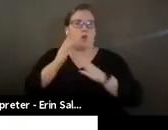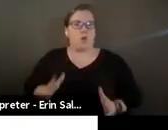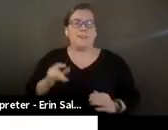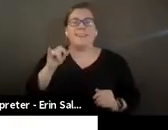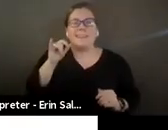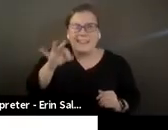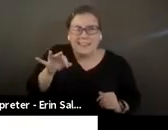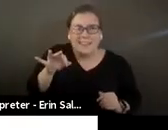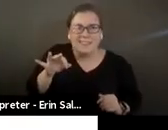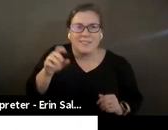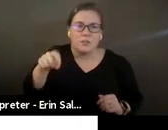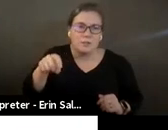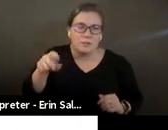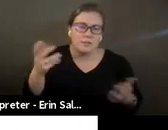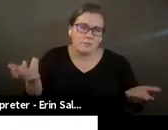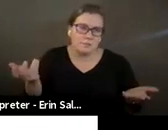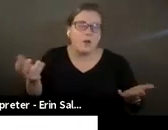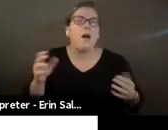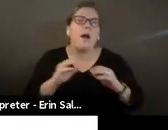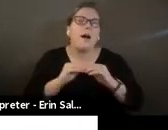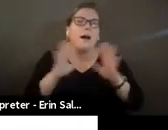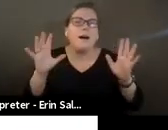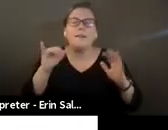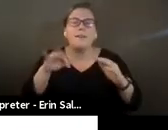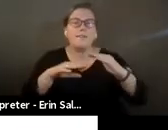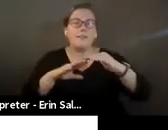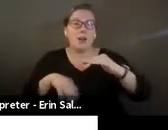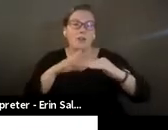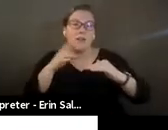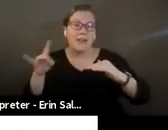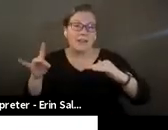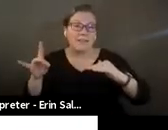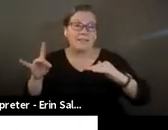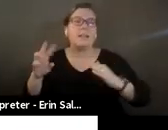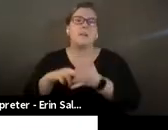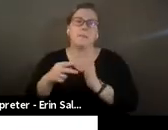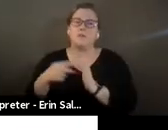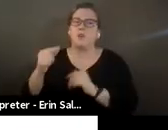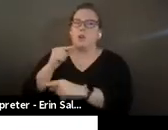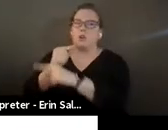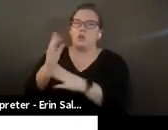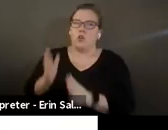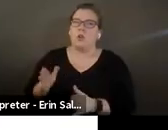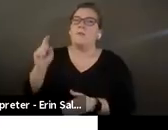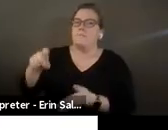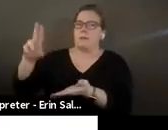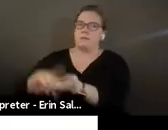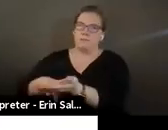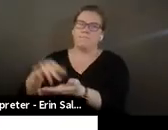needed. Obviously, if someone is under 18, they would need a guardian to sign this